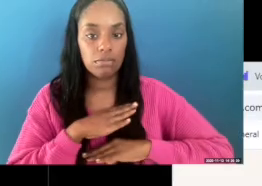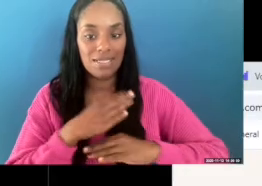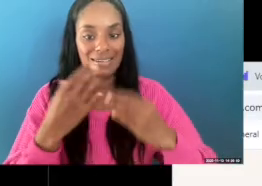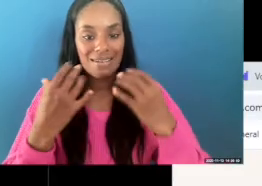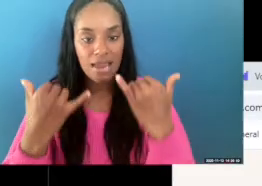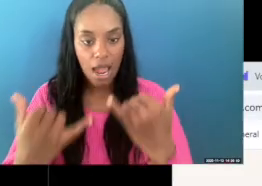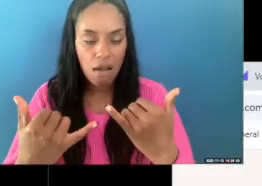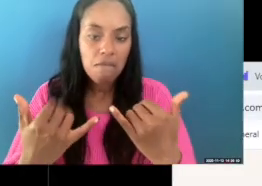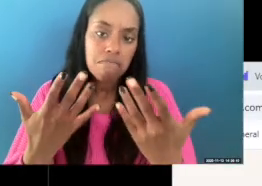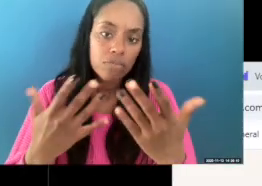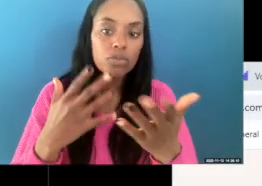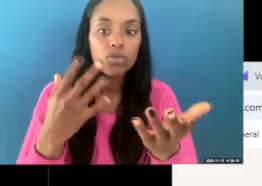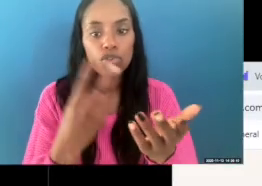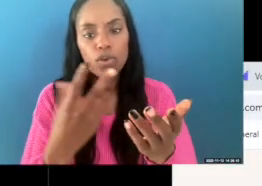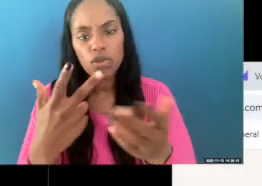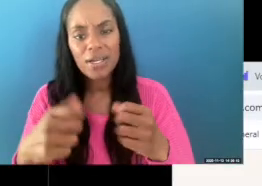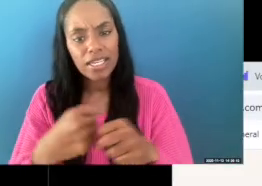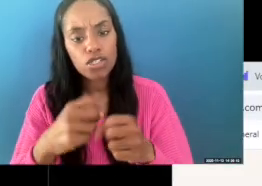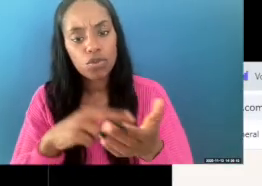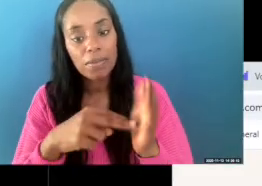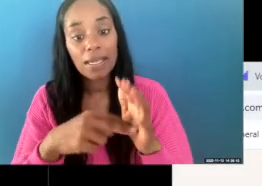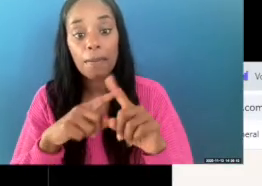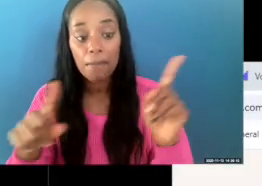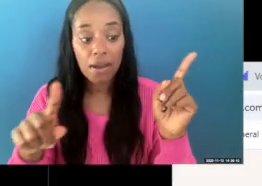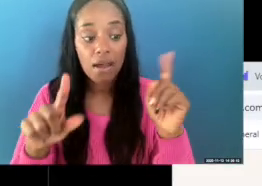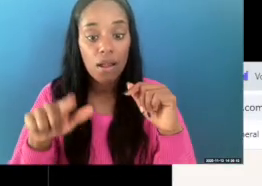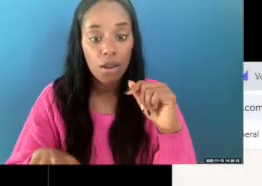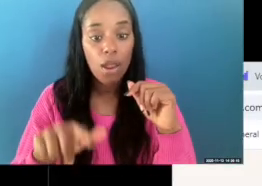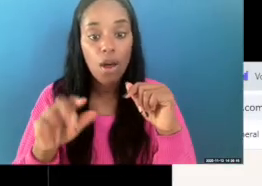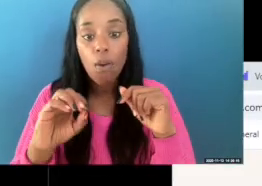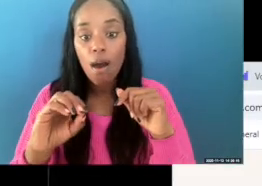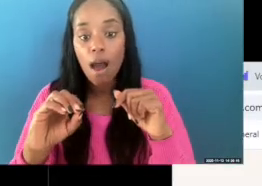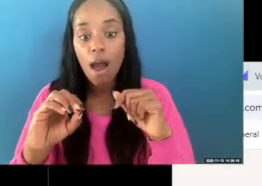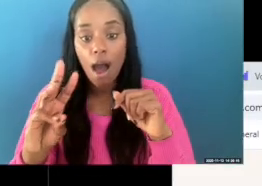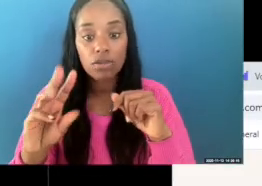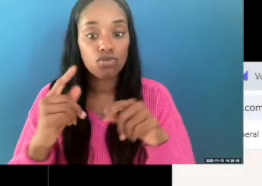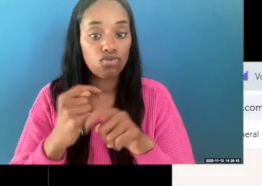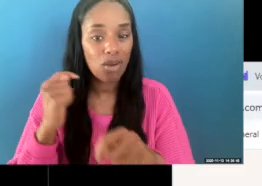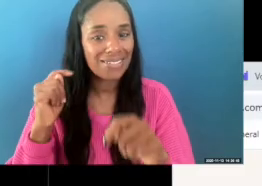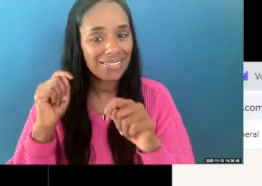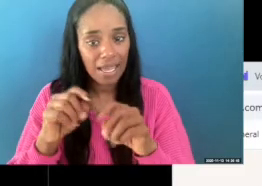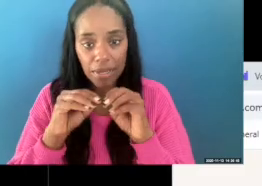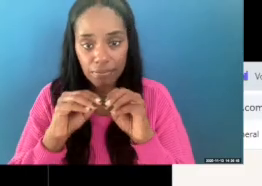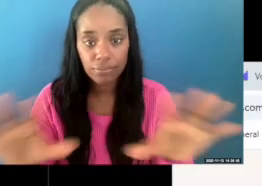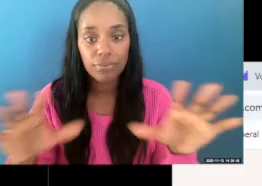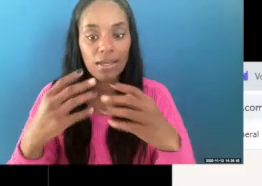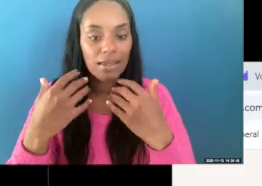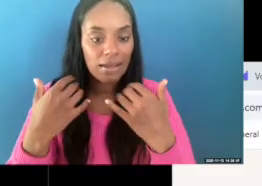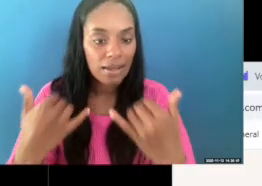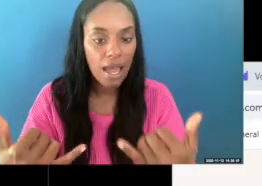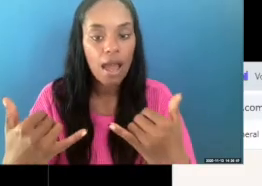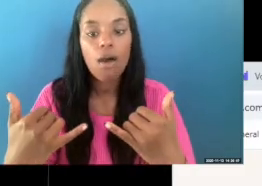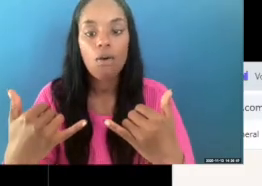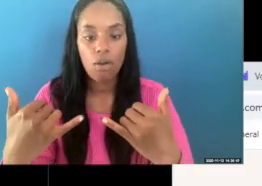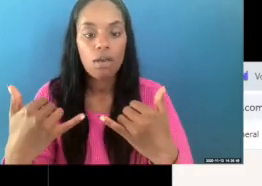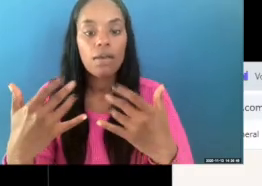trucks are included as well, because we need to get those attainment requirements met now, immediately. And we're talking